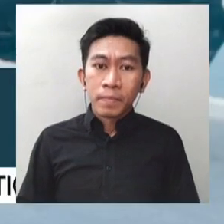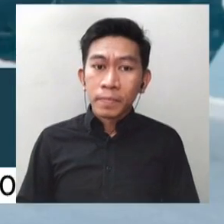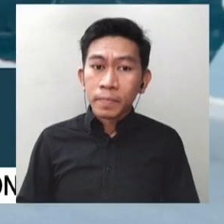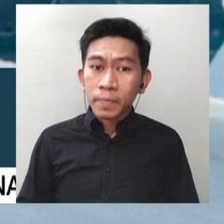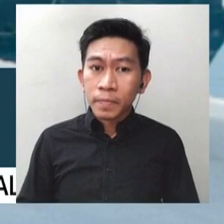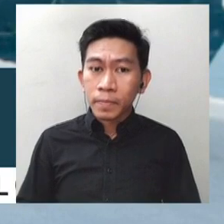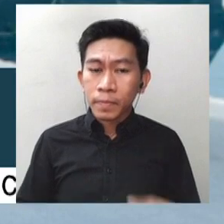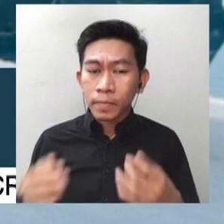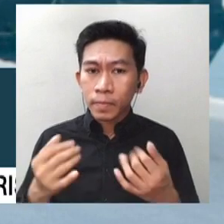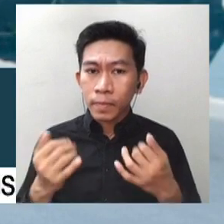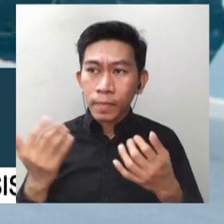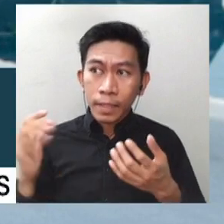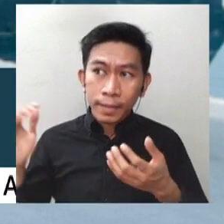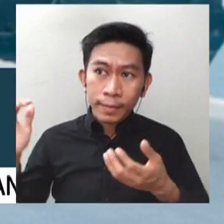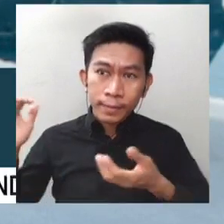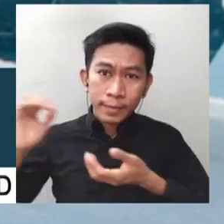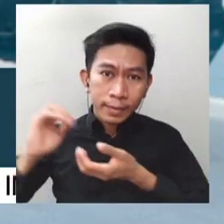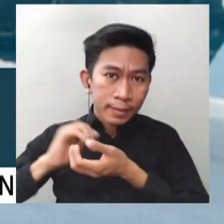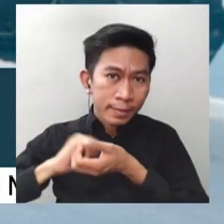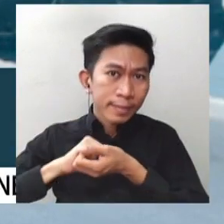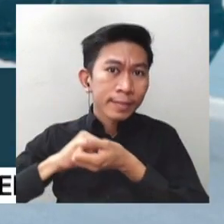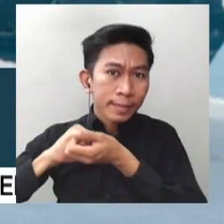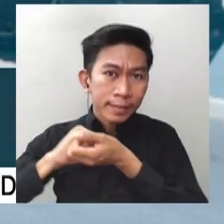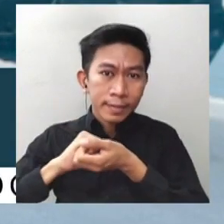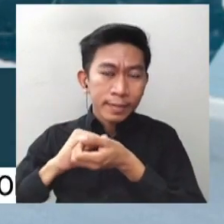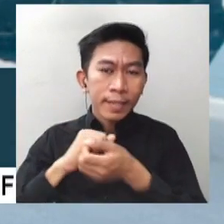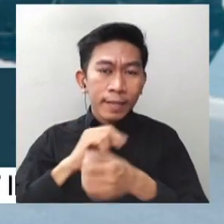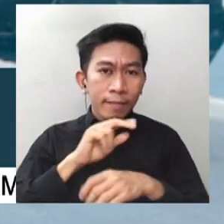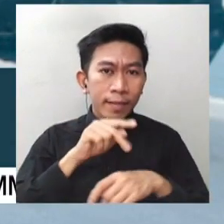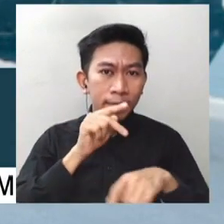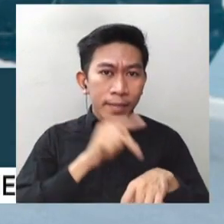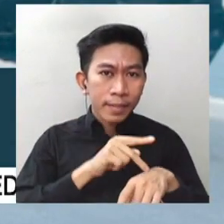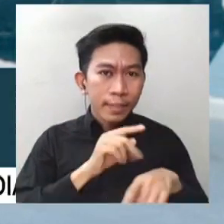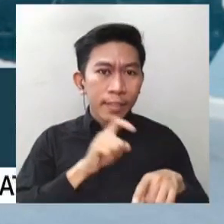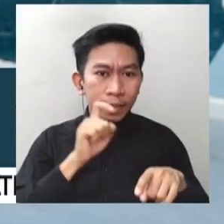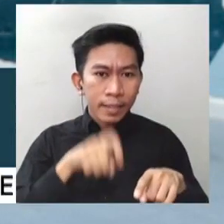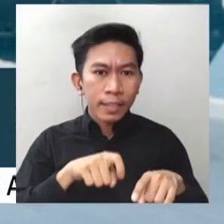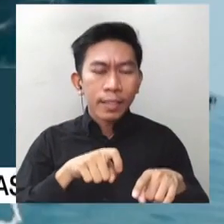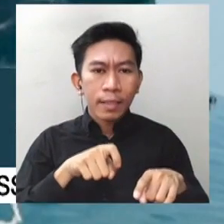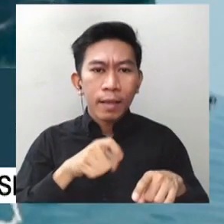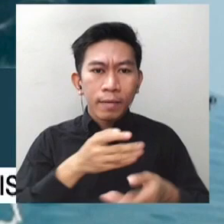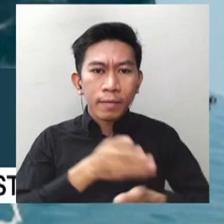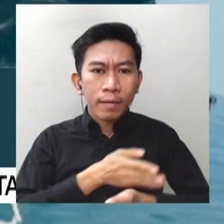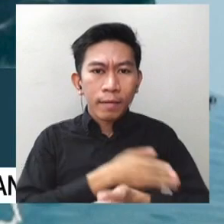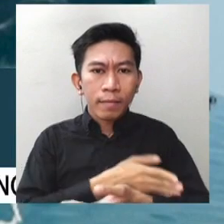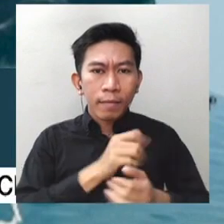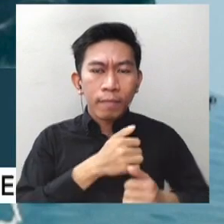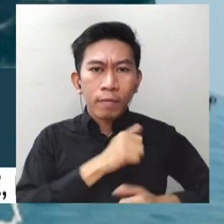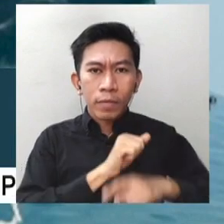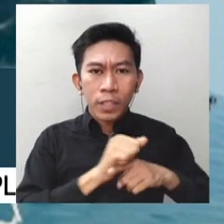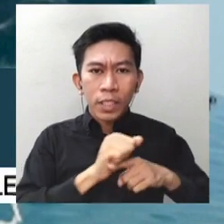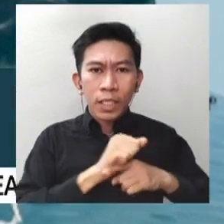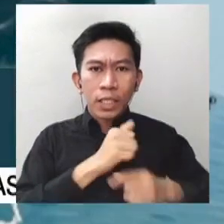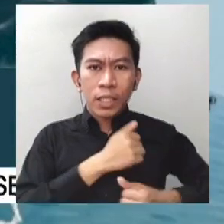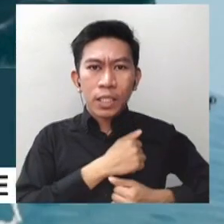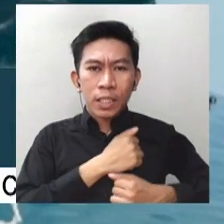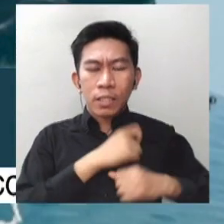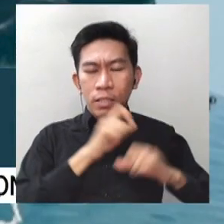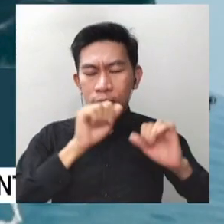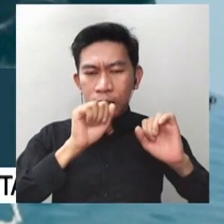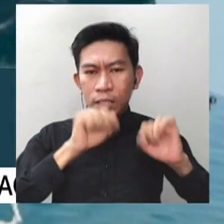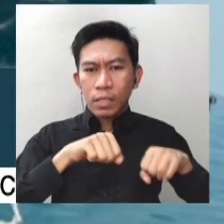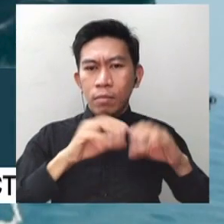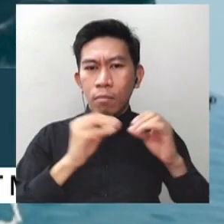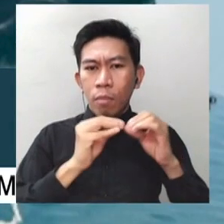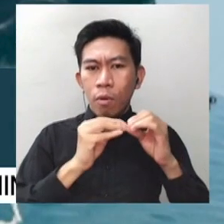strengthening diplomacy, the Philippines must also boost or upgrade the capabilities of our armed forces for us to be more responsive to the challenges